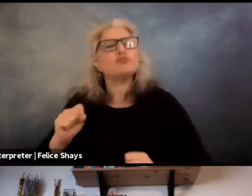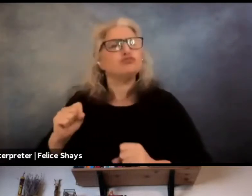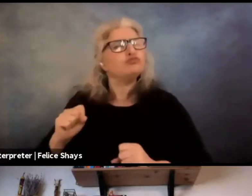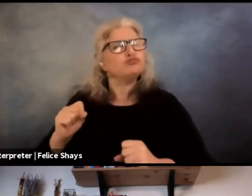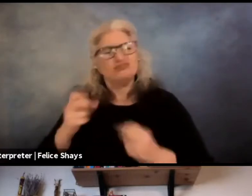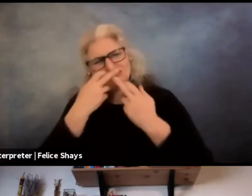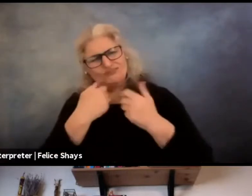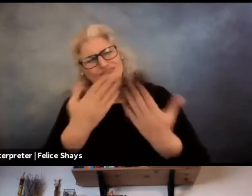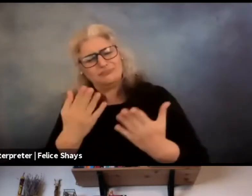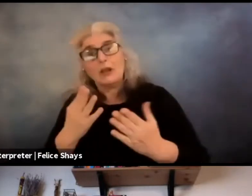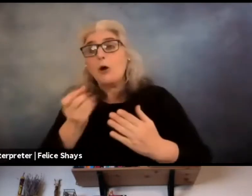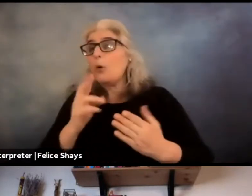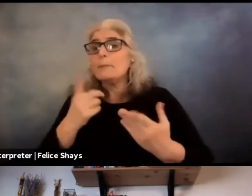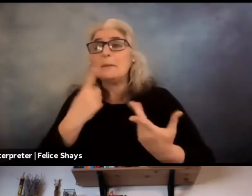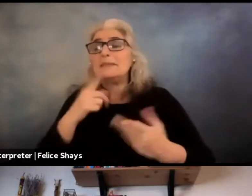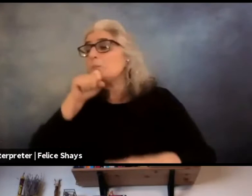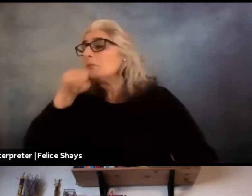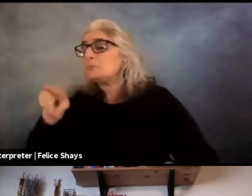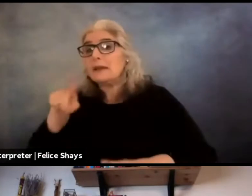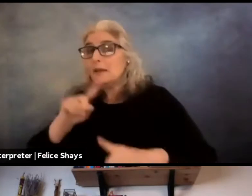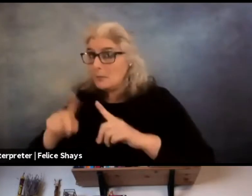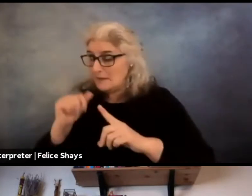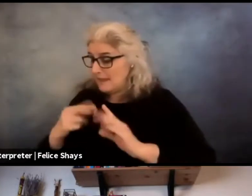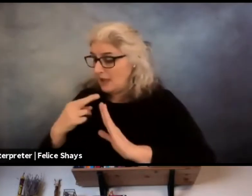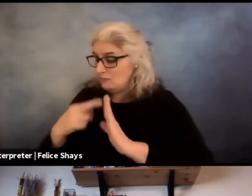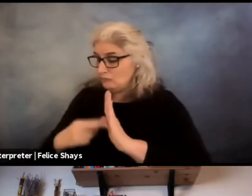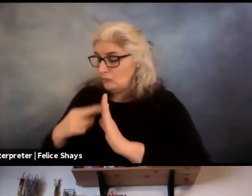not illegal. So it's not about that.